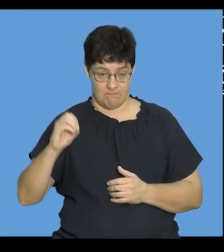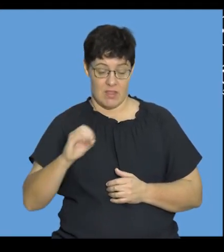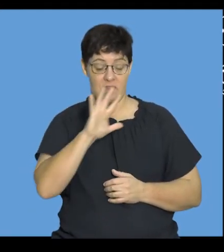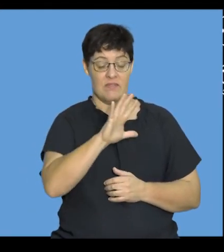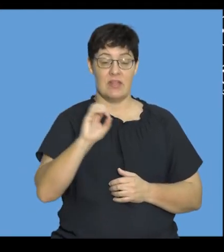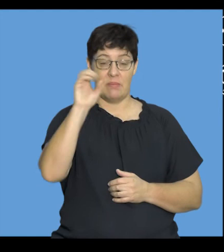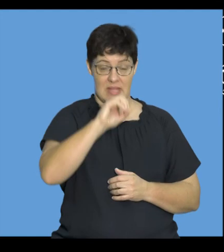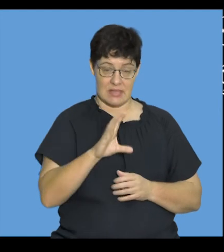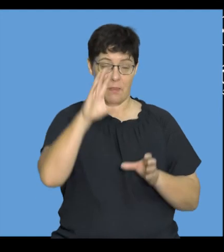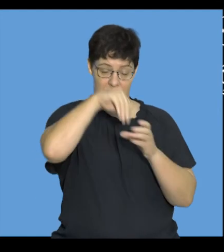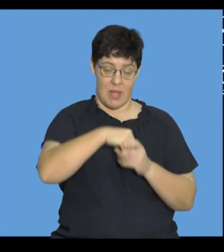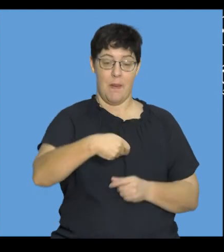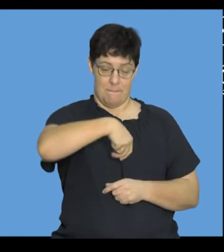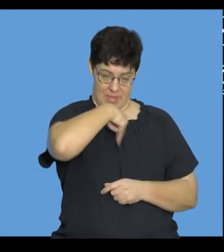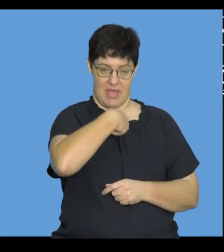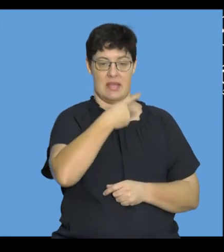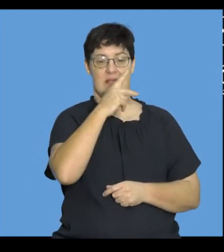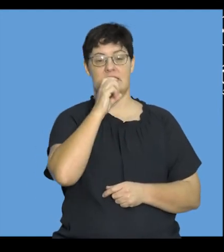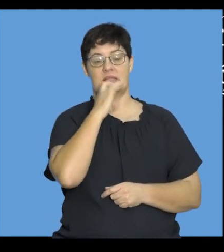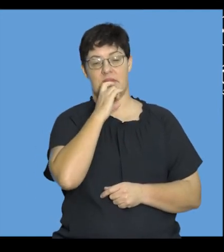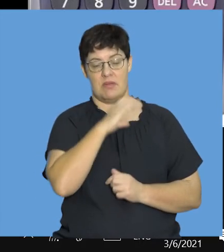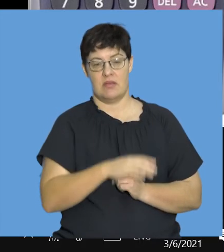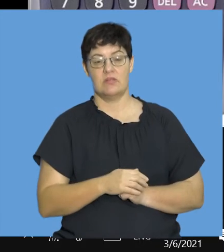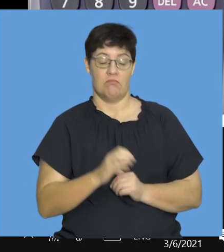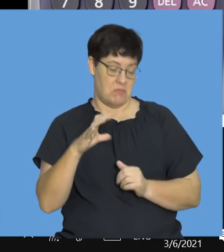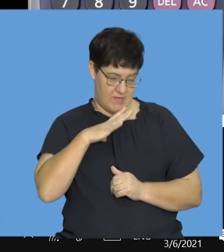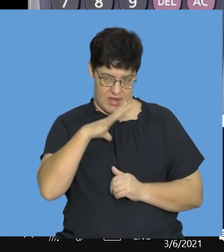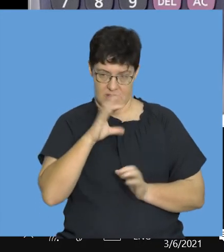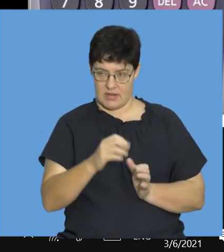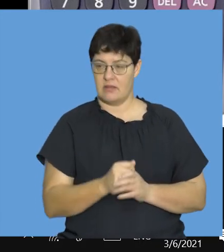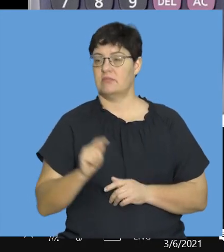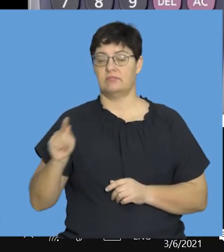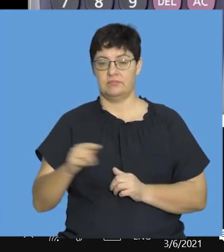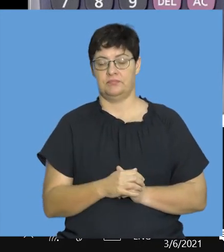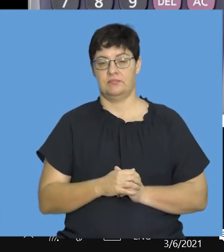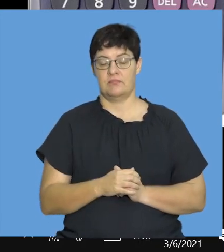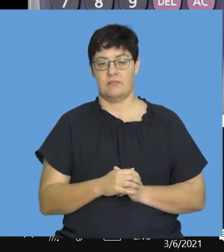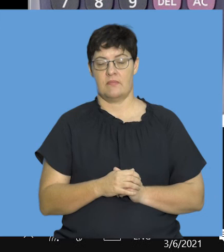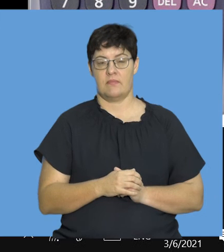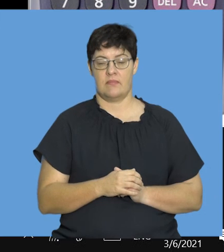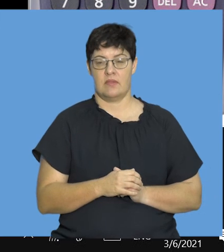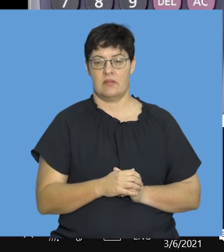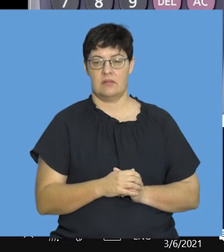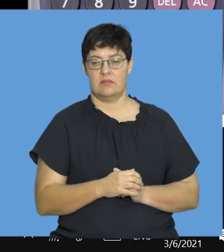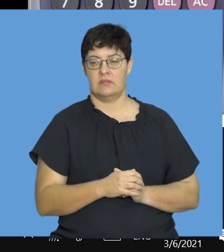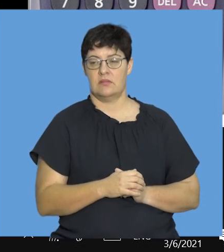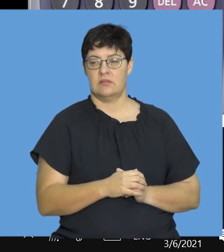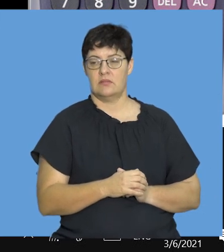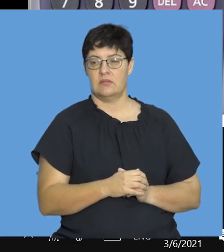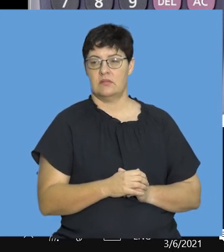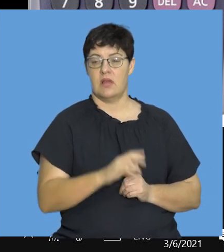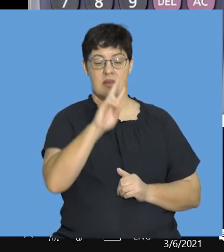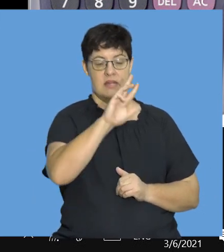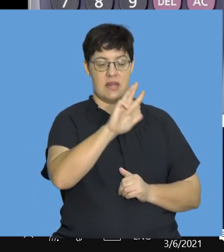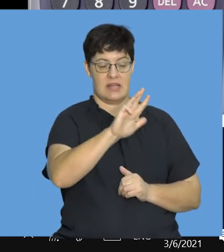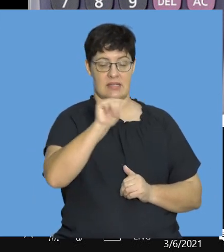in September. Immediately I say, fine, get my calculator out, take my 96,000, which